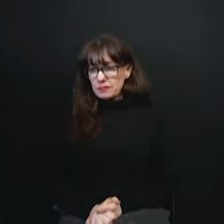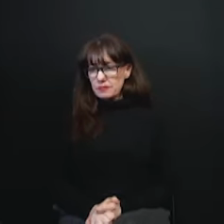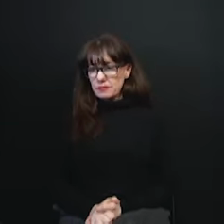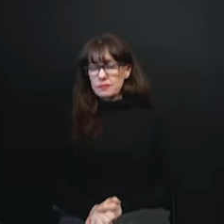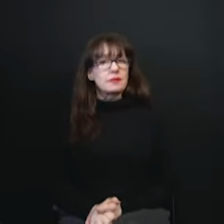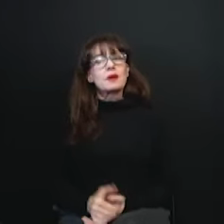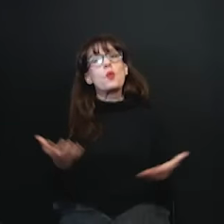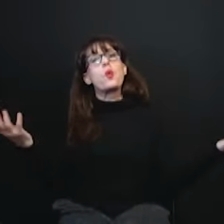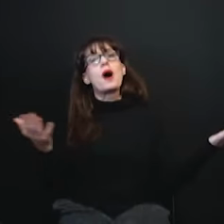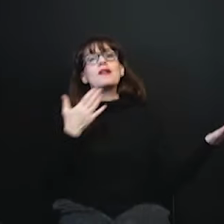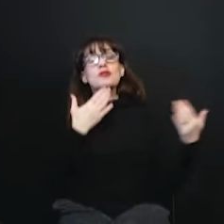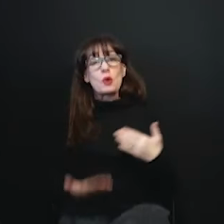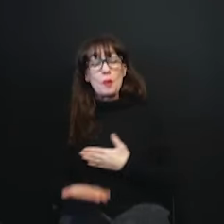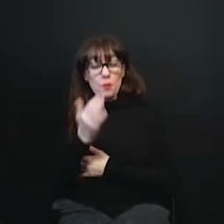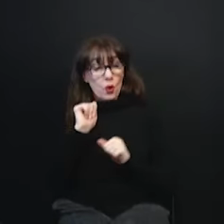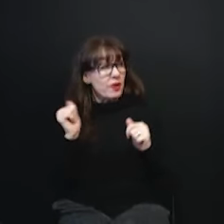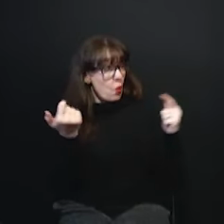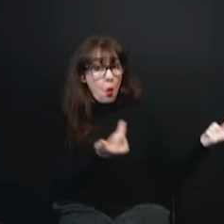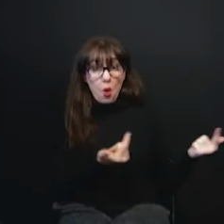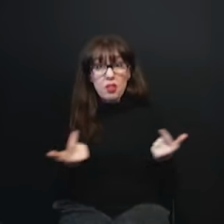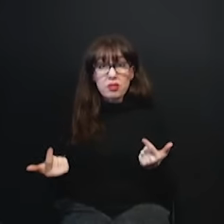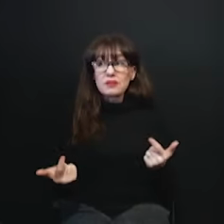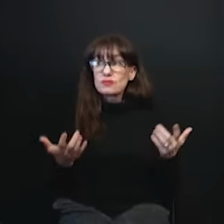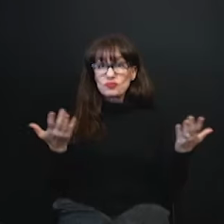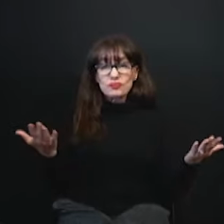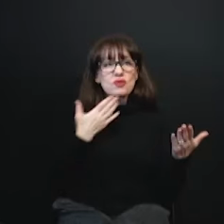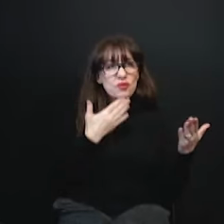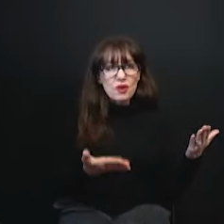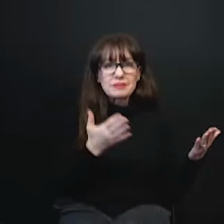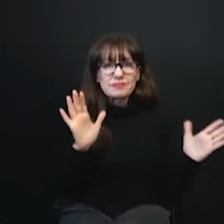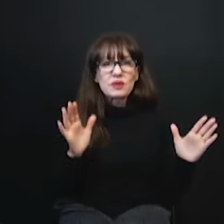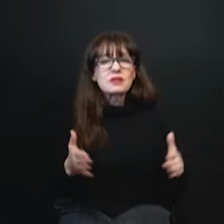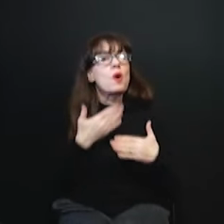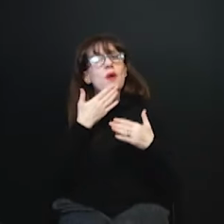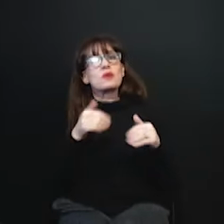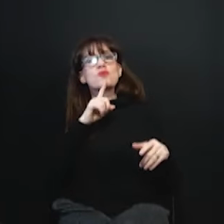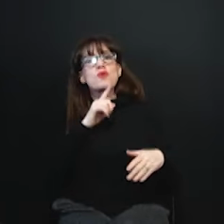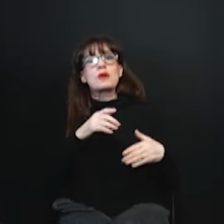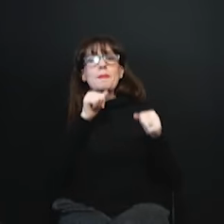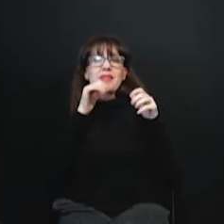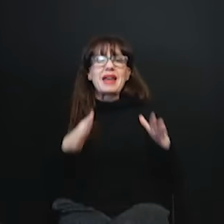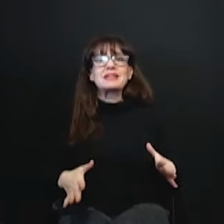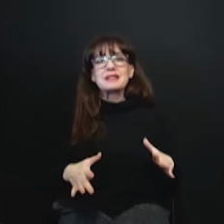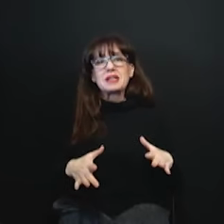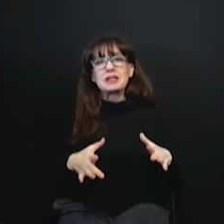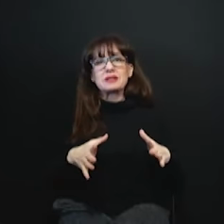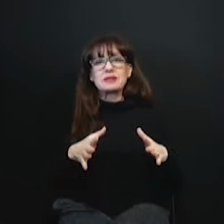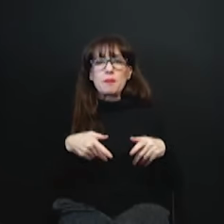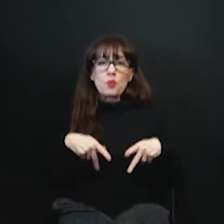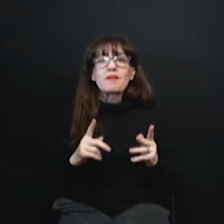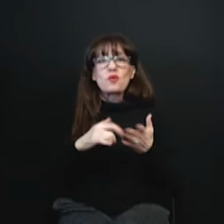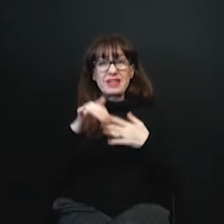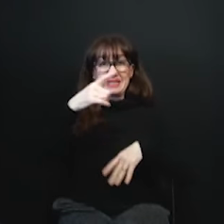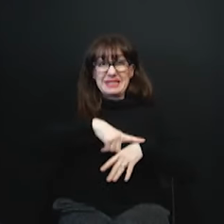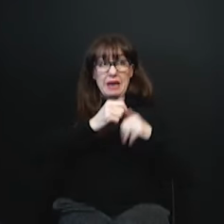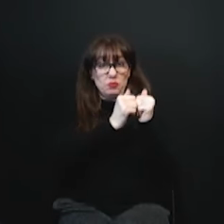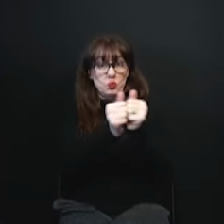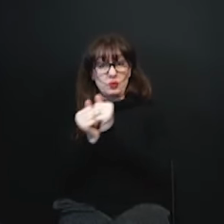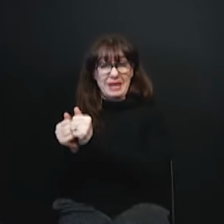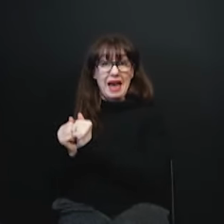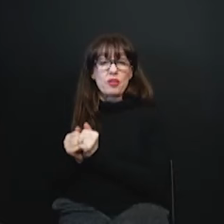Well, good morning, everyone. It's always a blessing and a privilege to spend this time together. And as you've